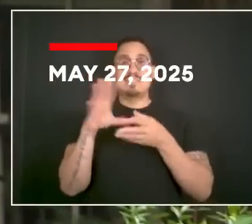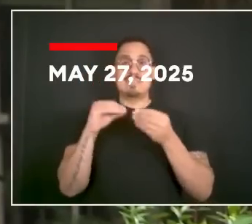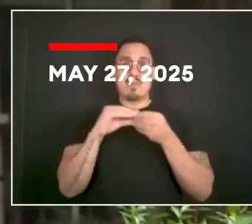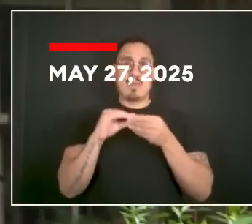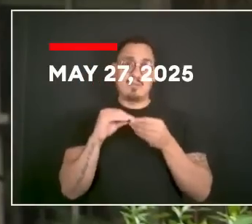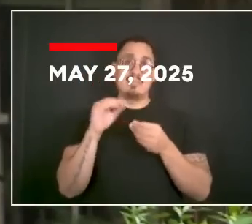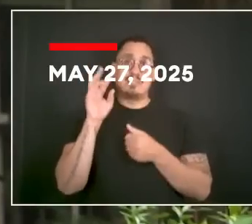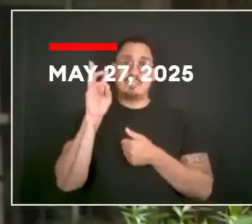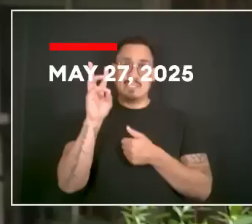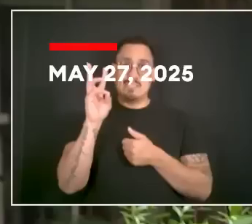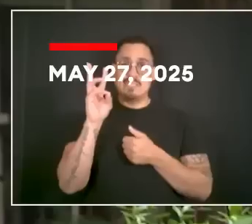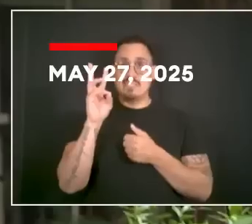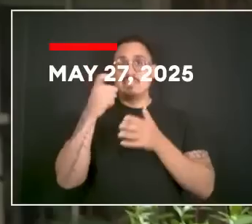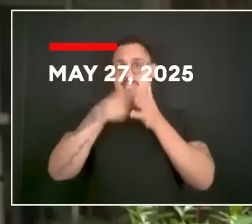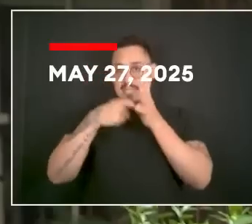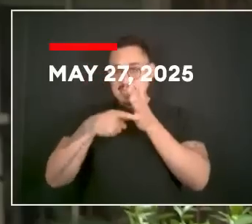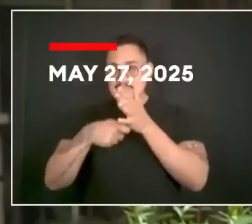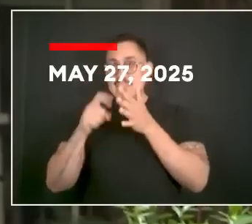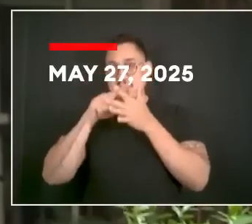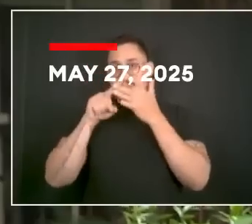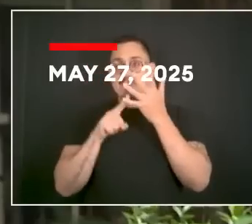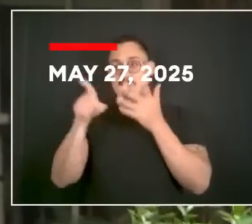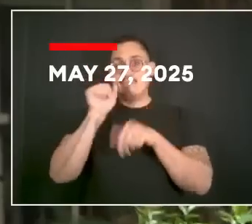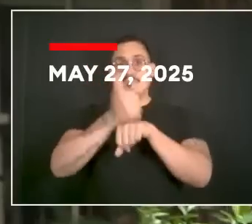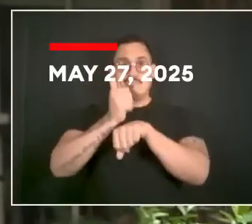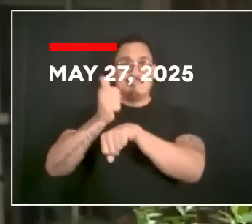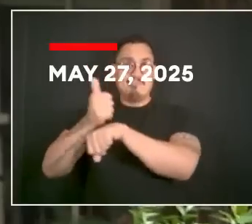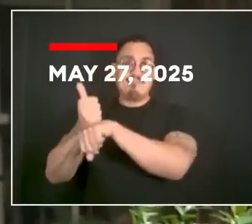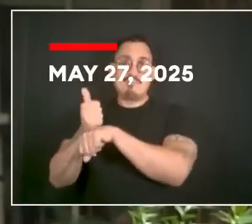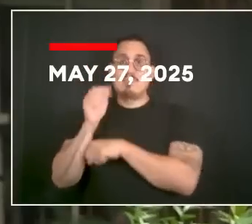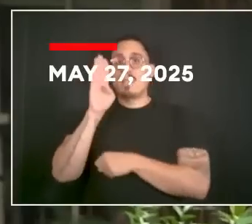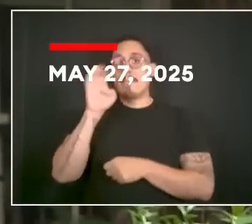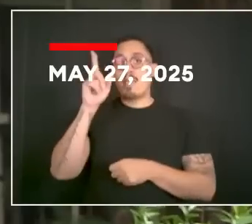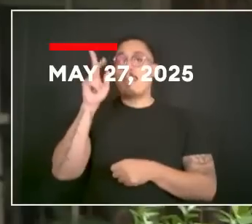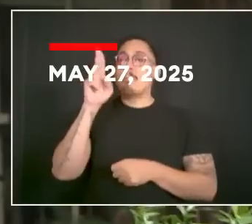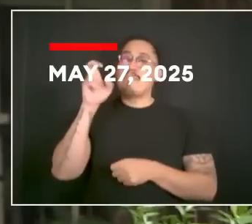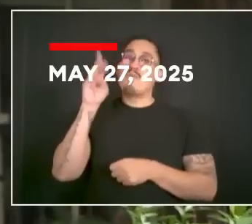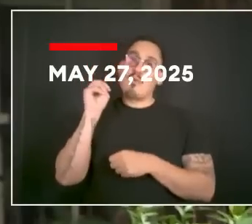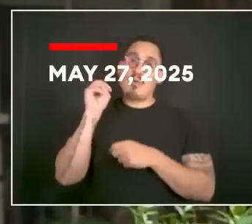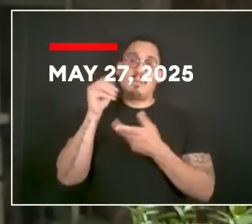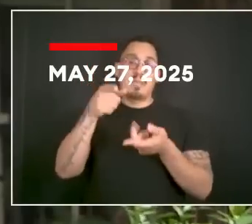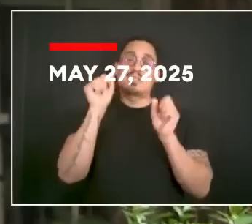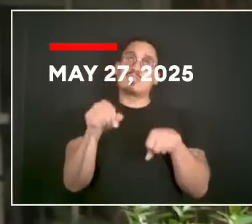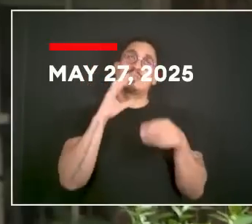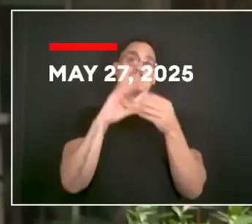reverse bail reform that he started. I mean, he would say anything